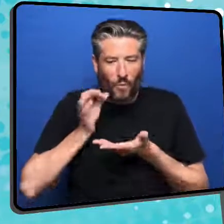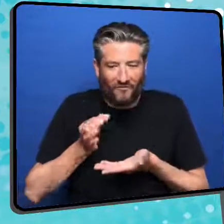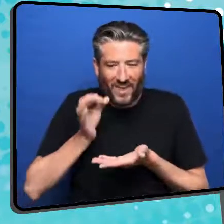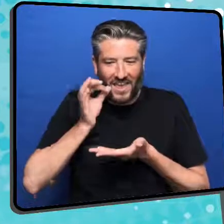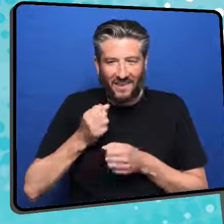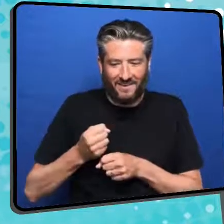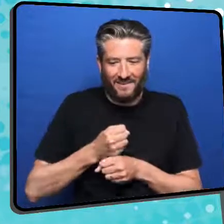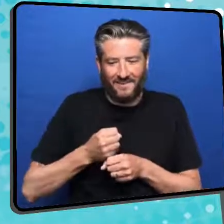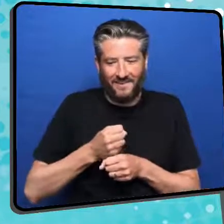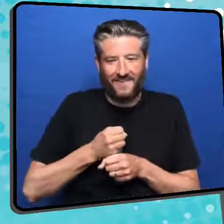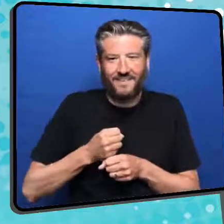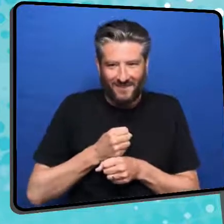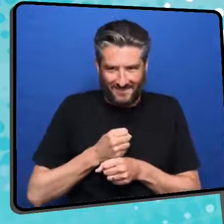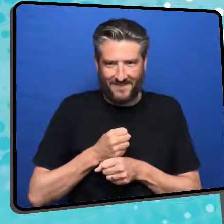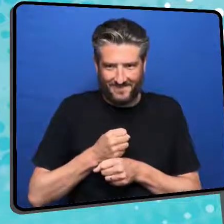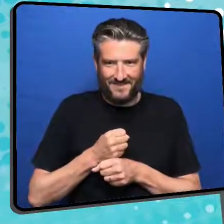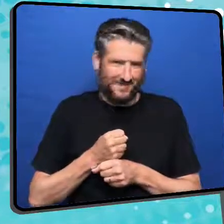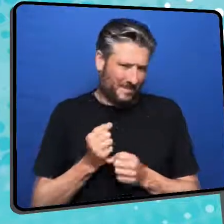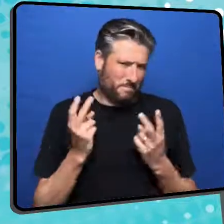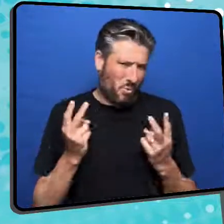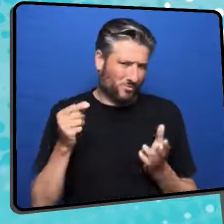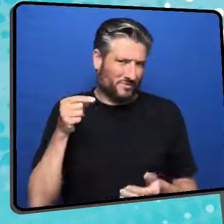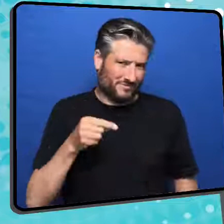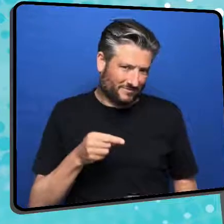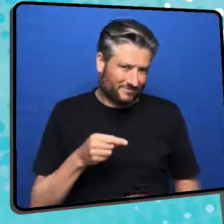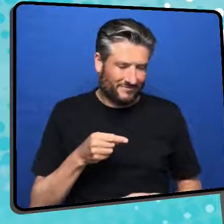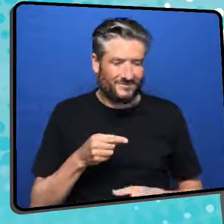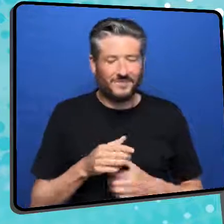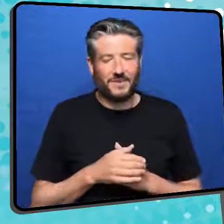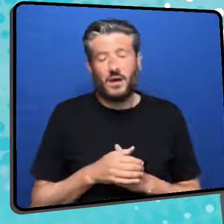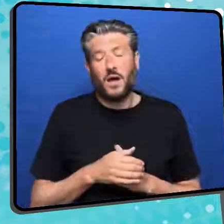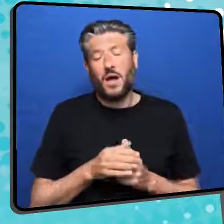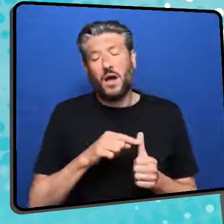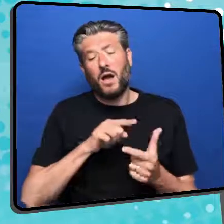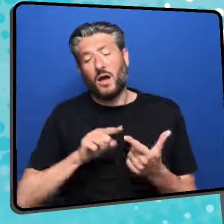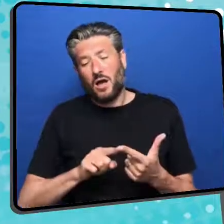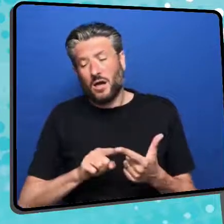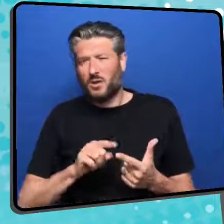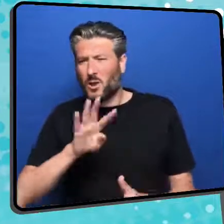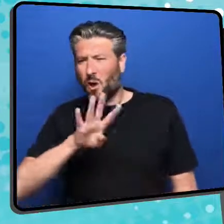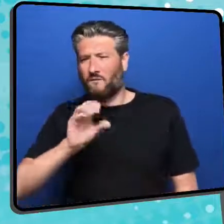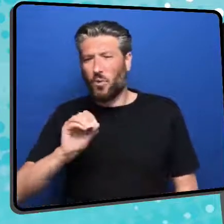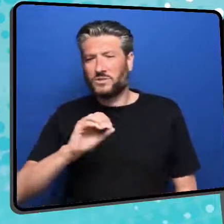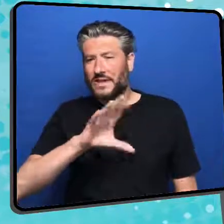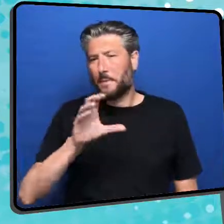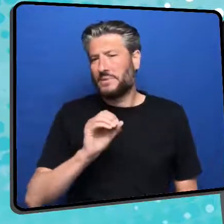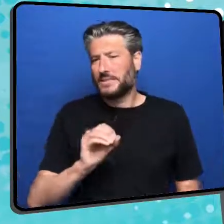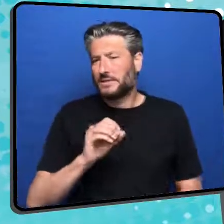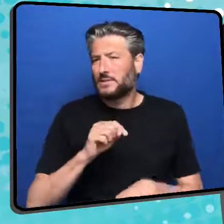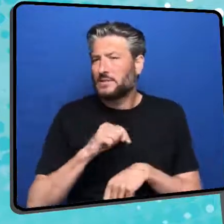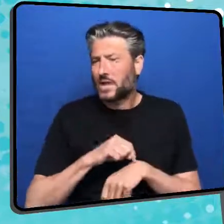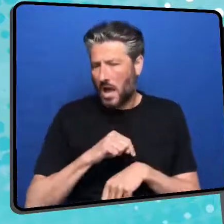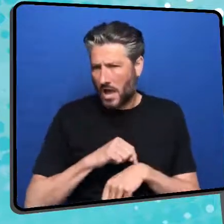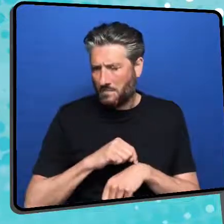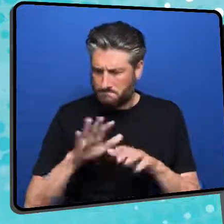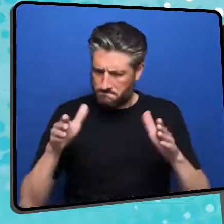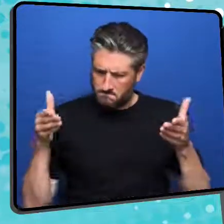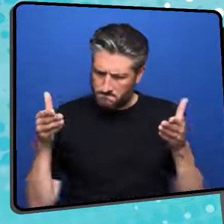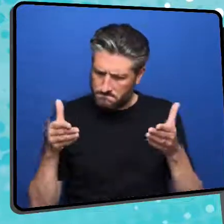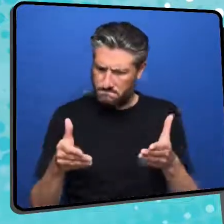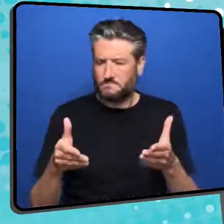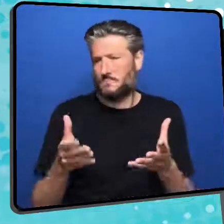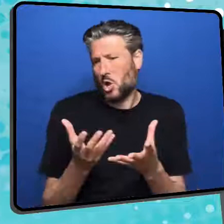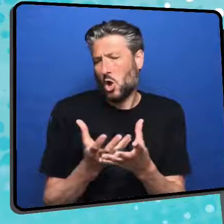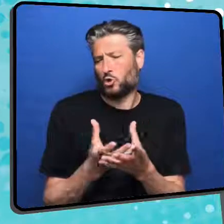afterwards, I would say like 40% of my time is really building on-prem solutions. So I work mostly in Visual